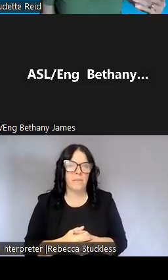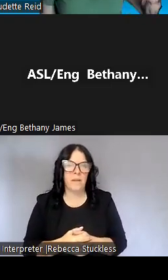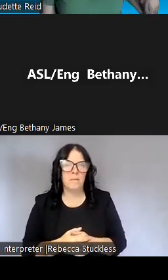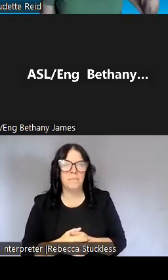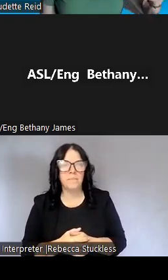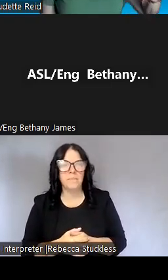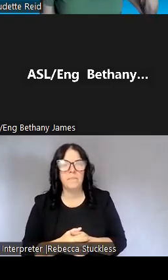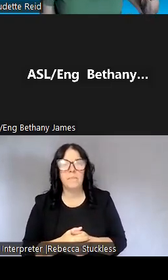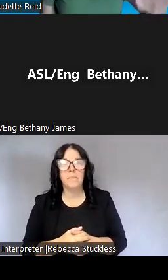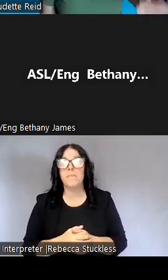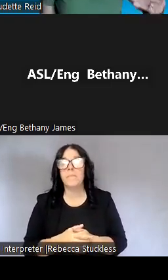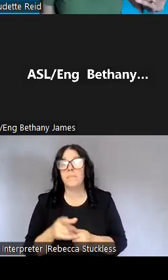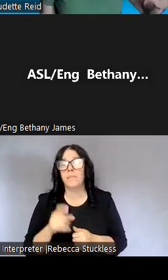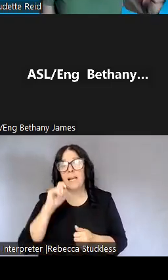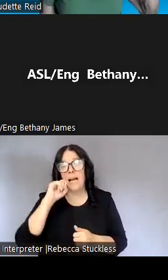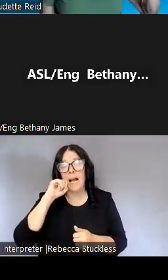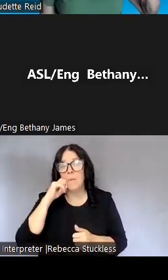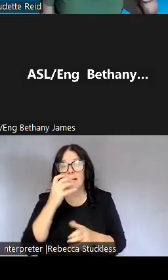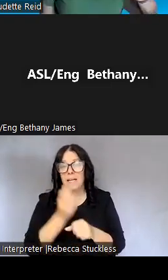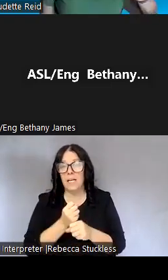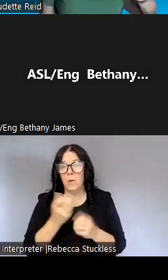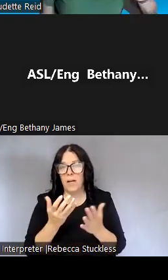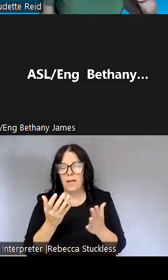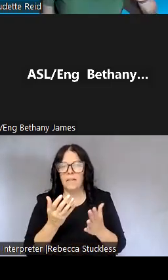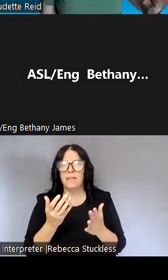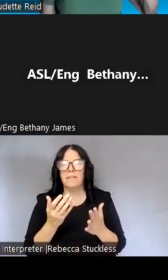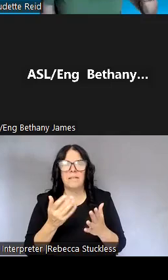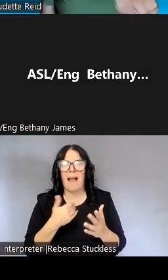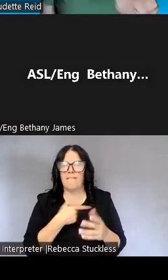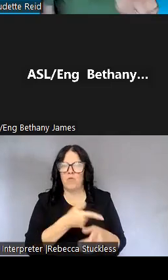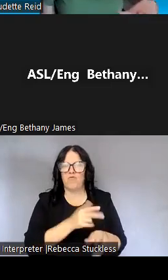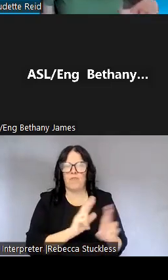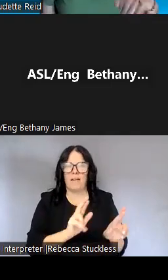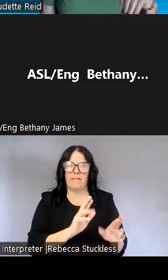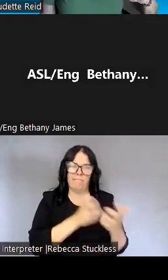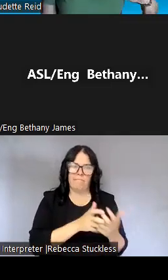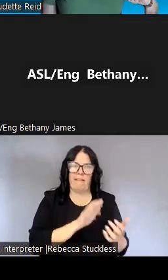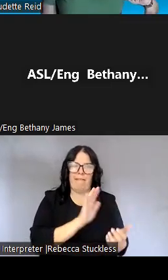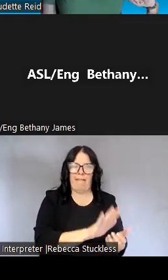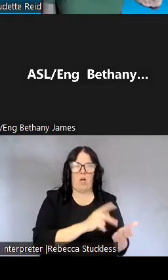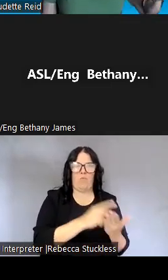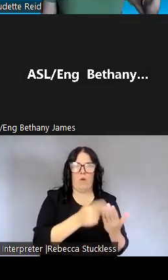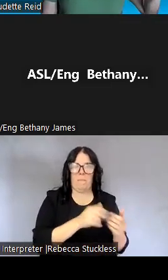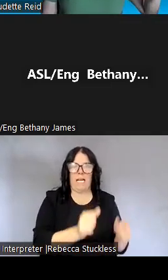the Apple is the kinds of things that are their programs and that you can